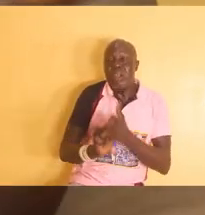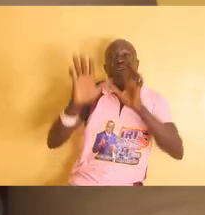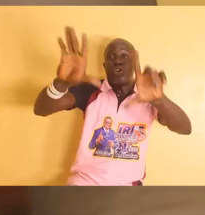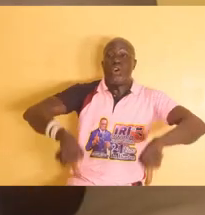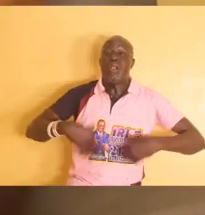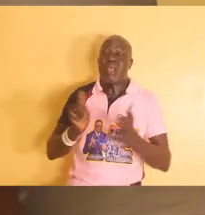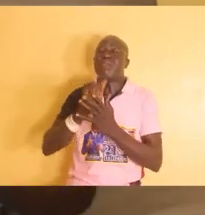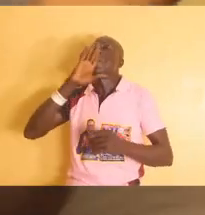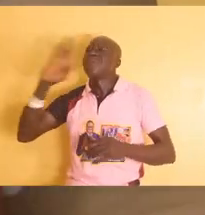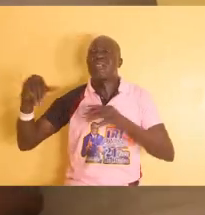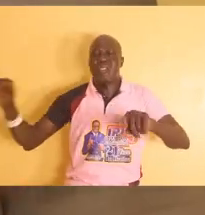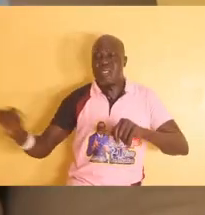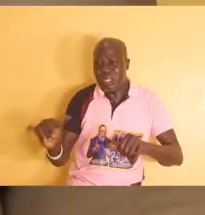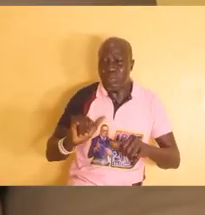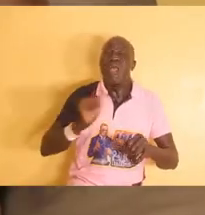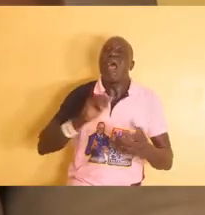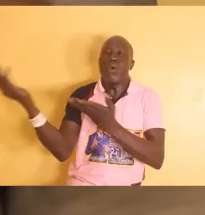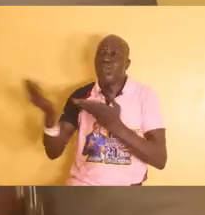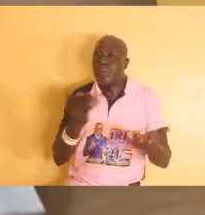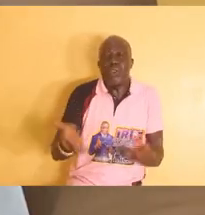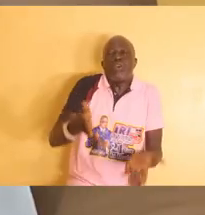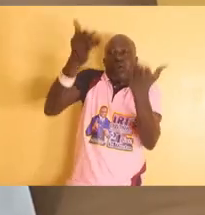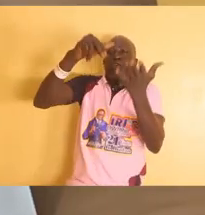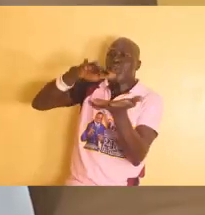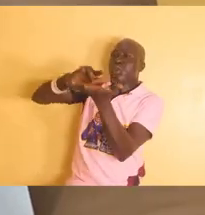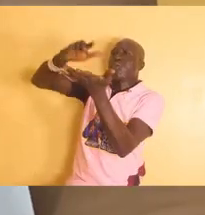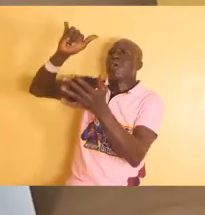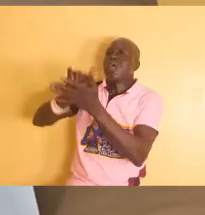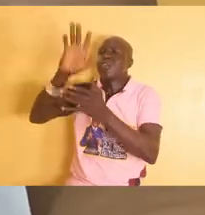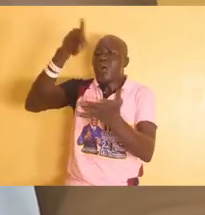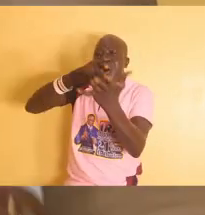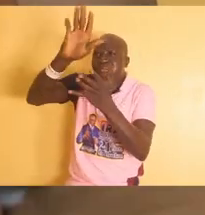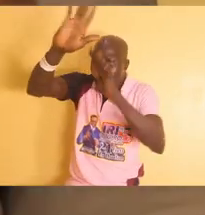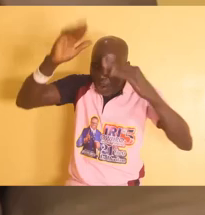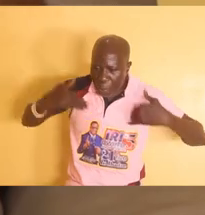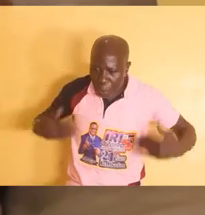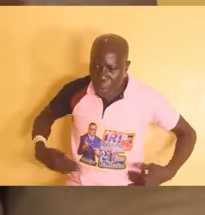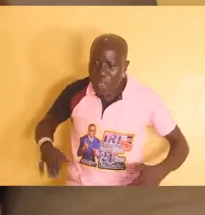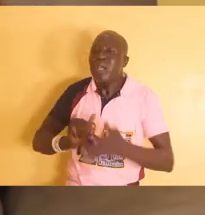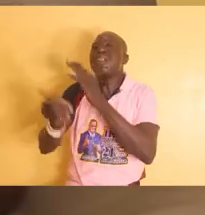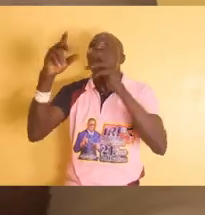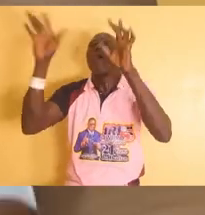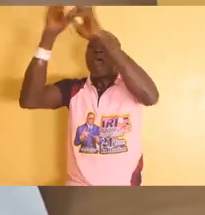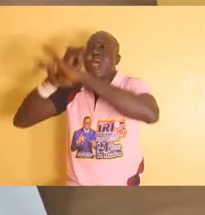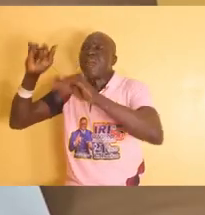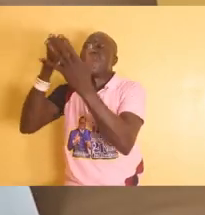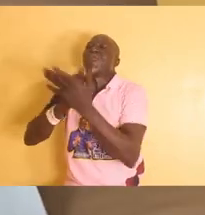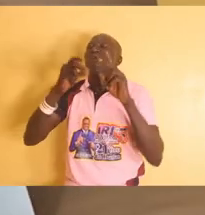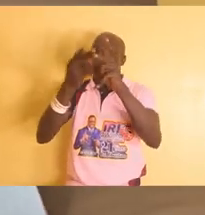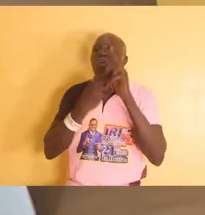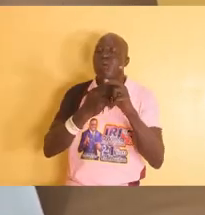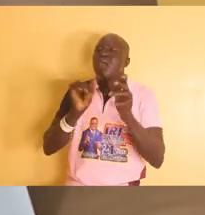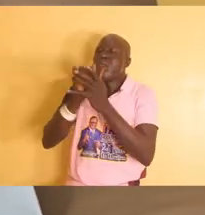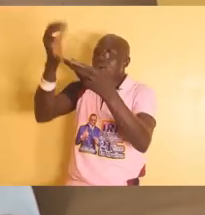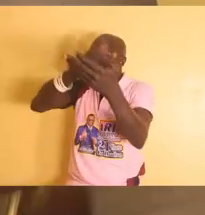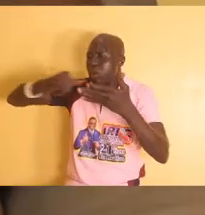èrè o gbọ́dọ̀ wà bákan náà. Your life will not remain. A fẹ́ yí ògo rẹ dìde. We want to resurrect your body. Àmì tí ń bẹ lára rẹ yẹn. The mark upon you. Tí o lóore fi ń sá fún ọ. That may benefit not to run away. A fẹ́ bọ́